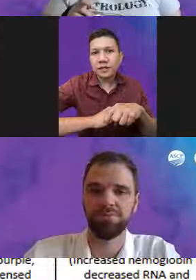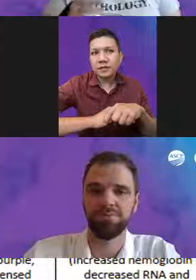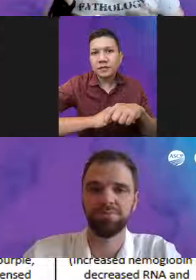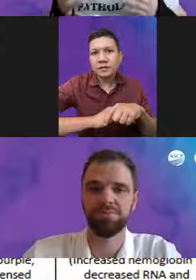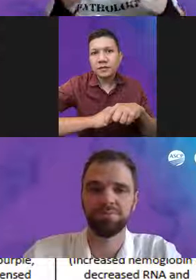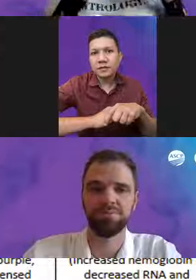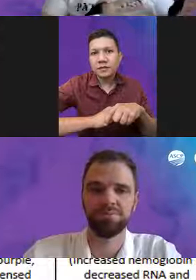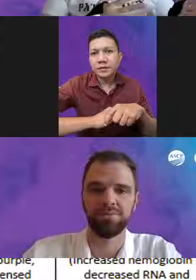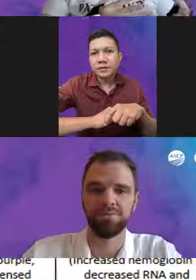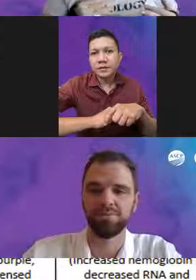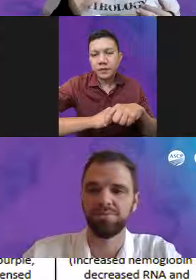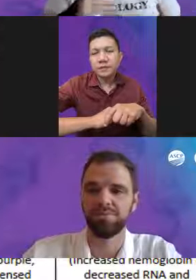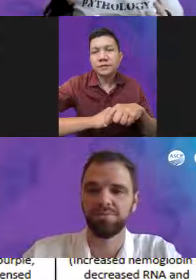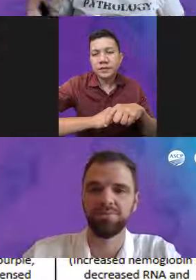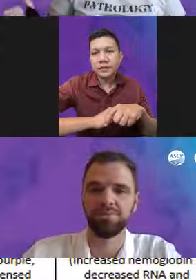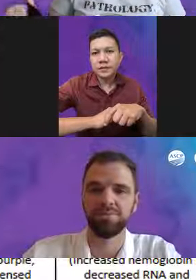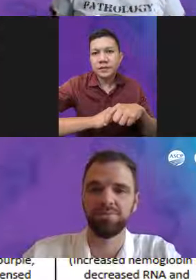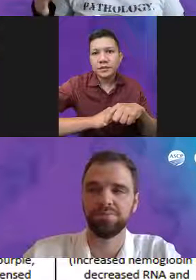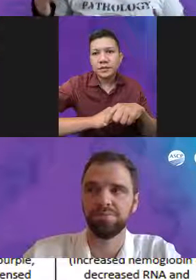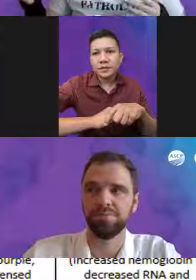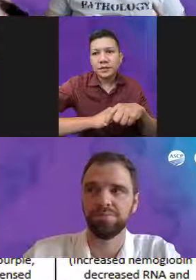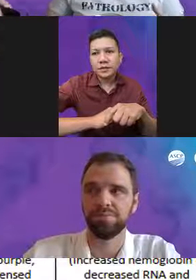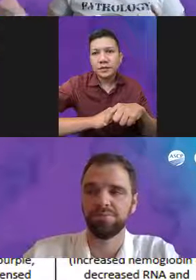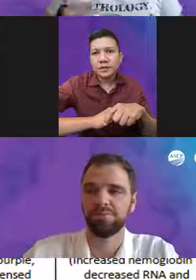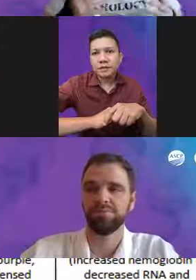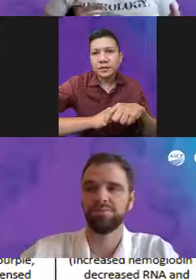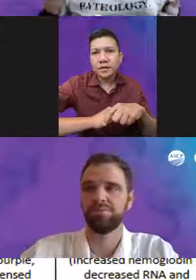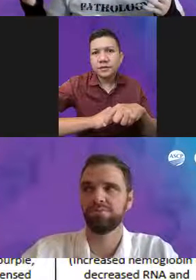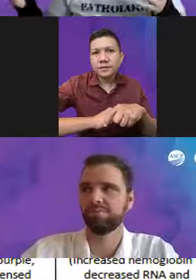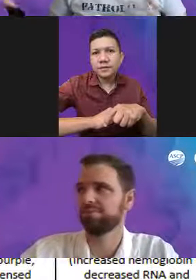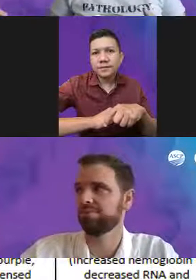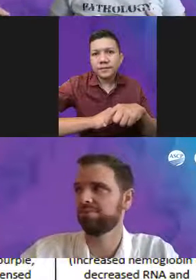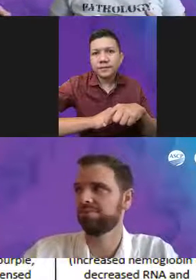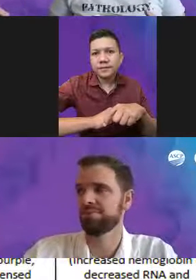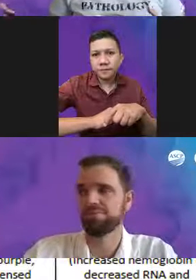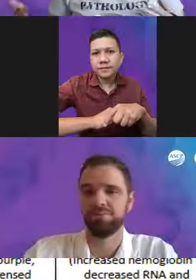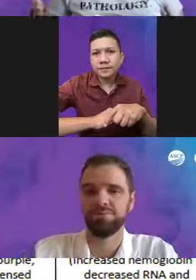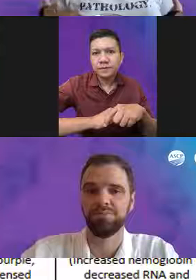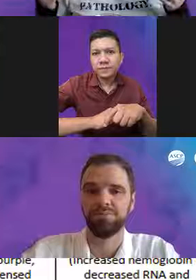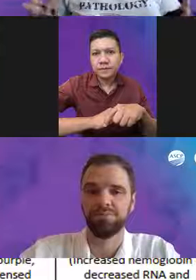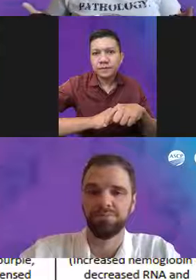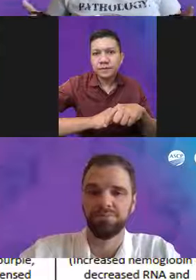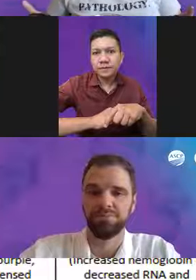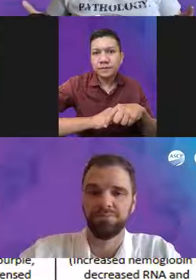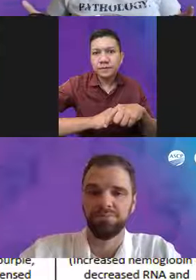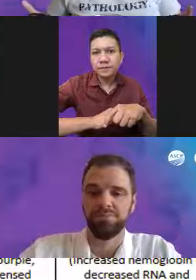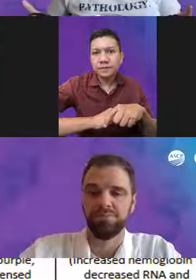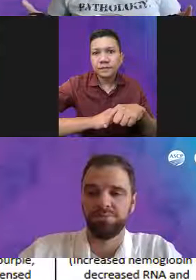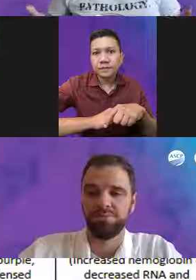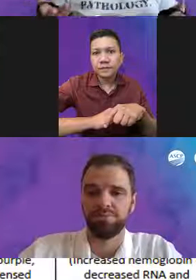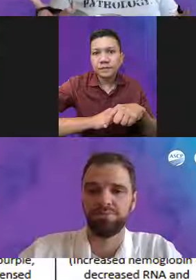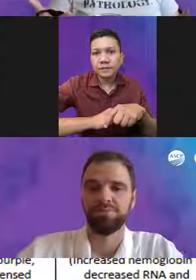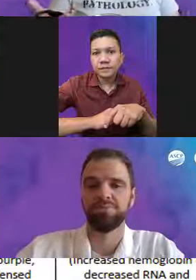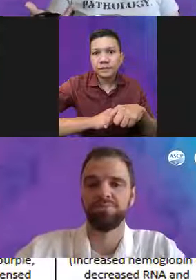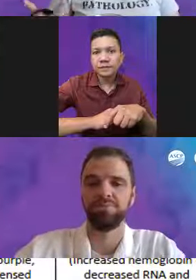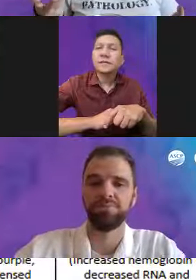in Latin is lack of, and then emia means blood. So lack of blood. And we know blood is